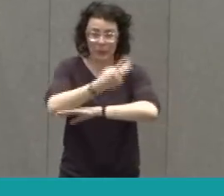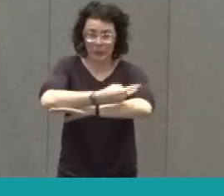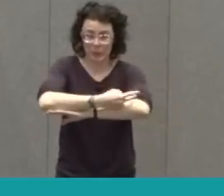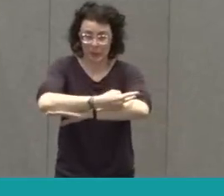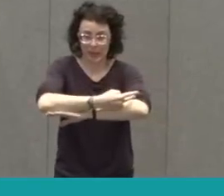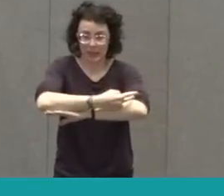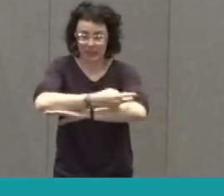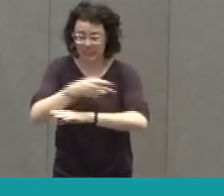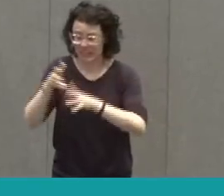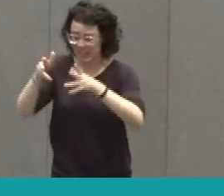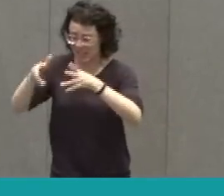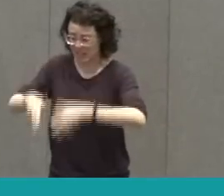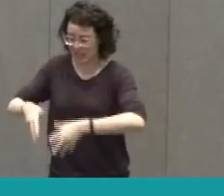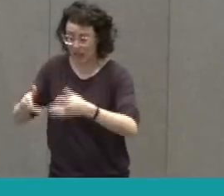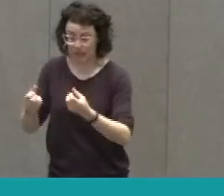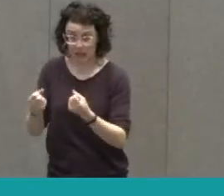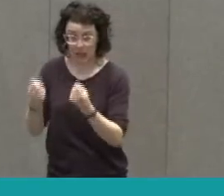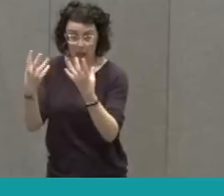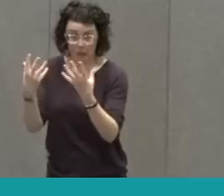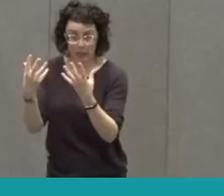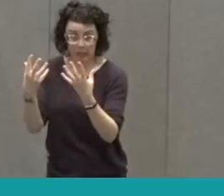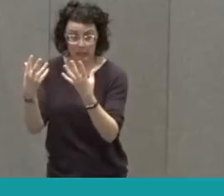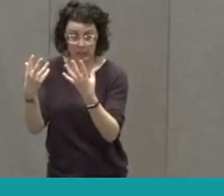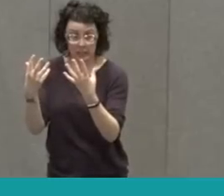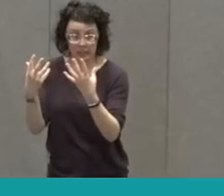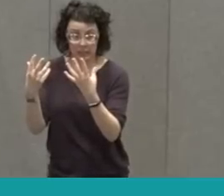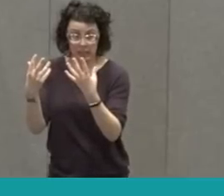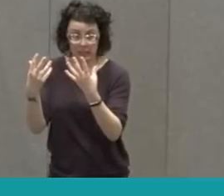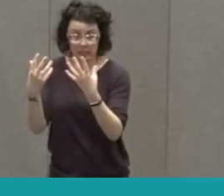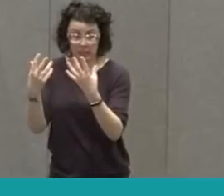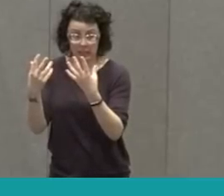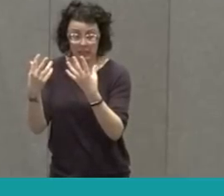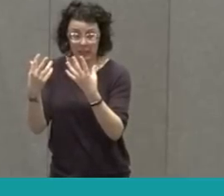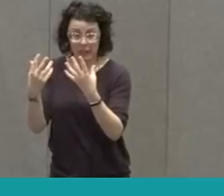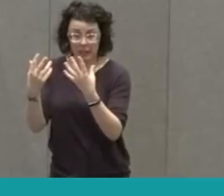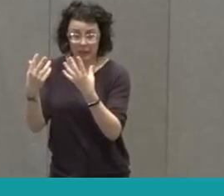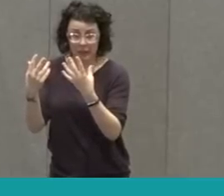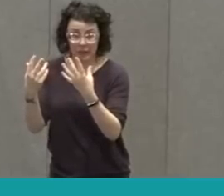And then what's left over from my whole is